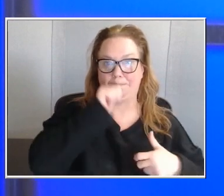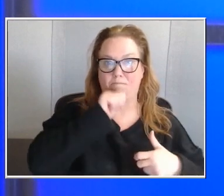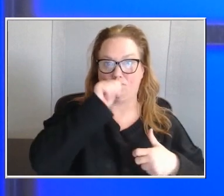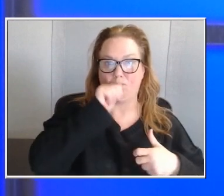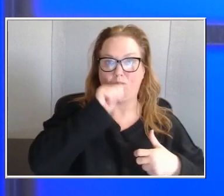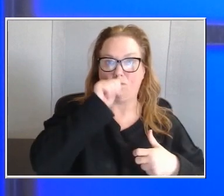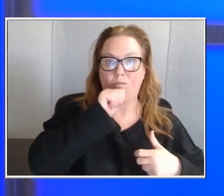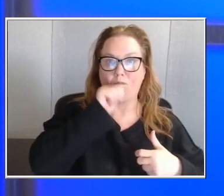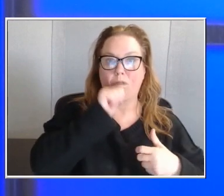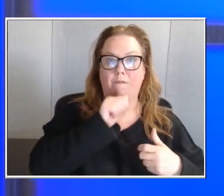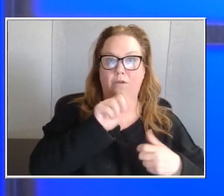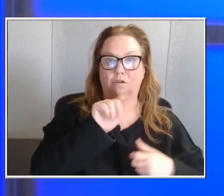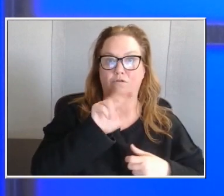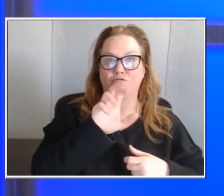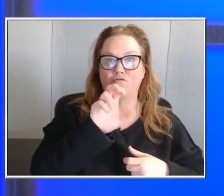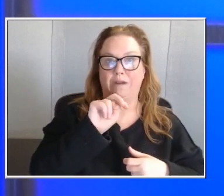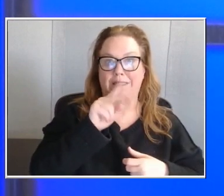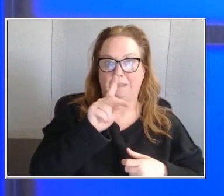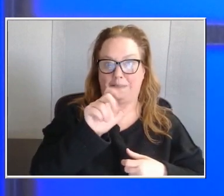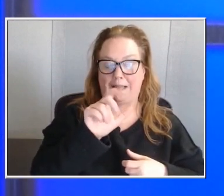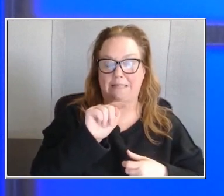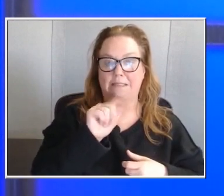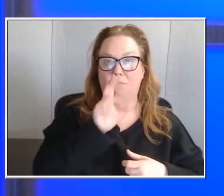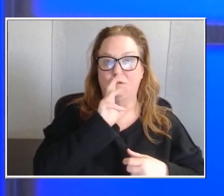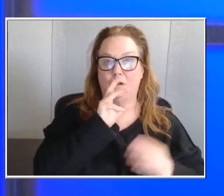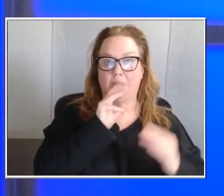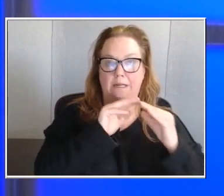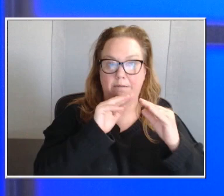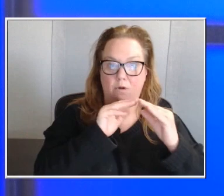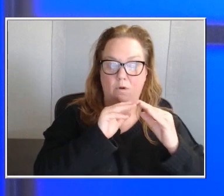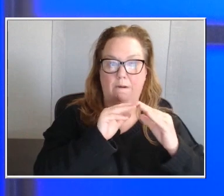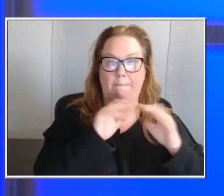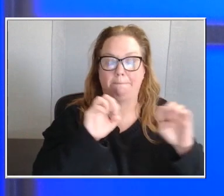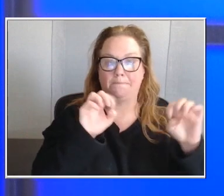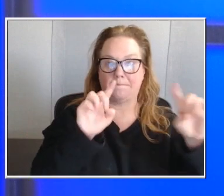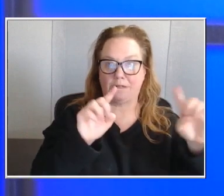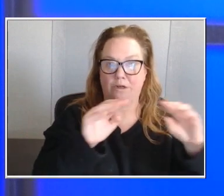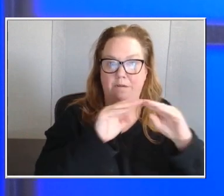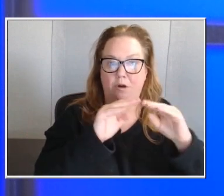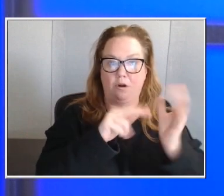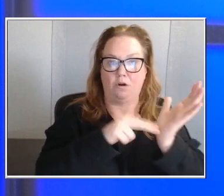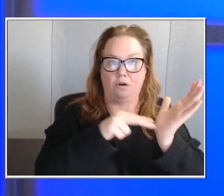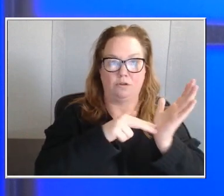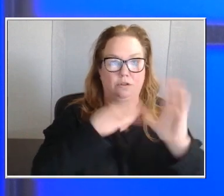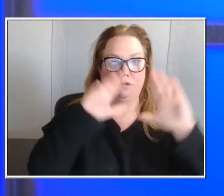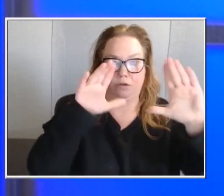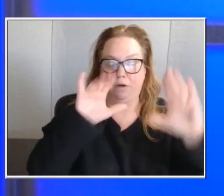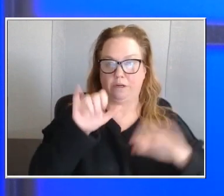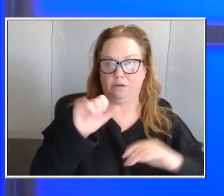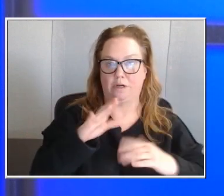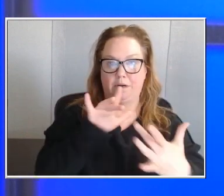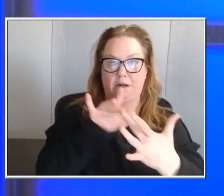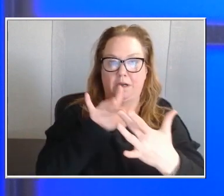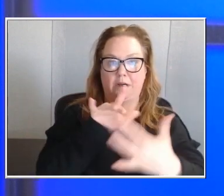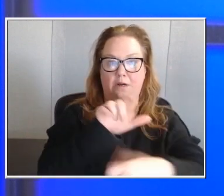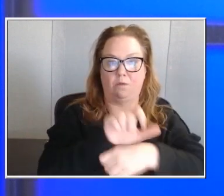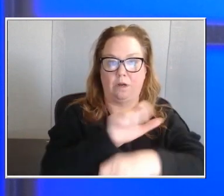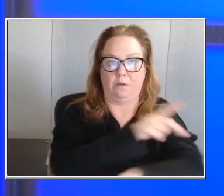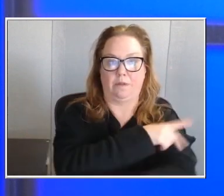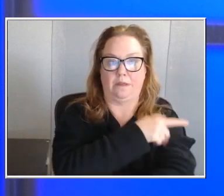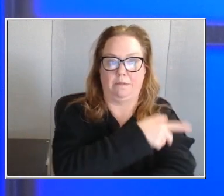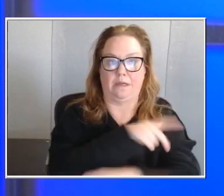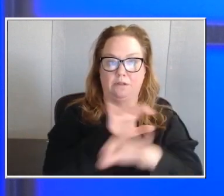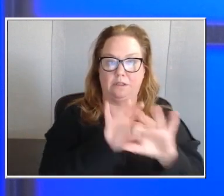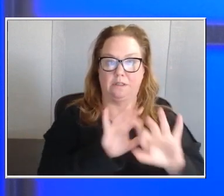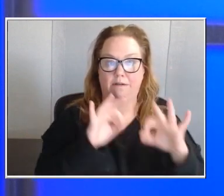times for transplant. So we're talking to them more. We're speaking with them. Our nurses do an amazing job of reaching out and working with these patients and families to